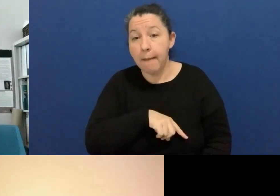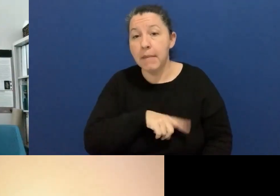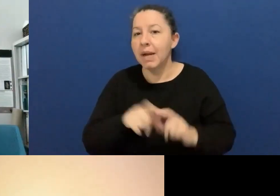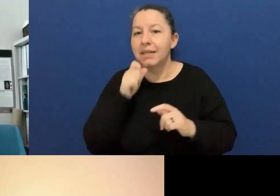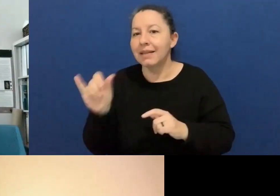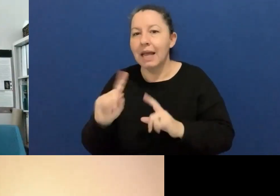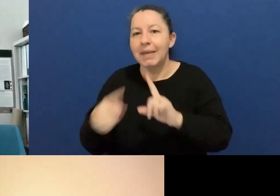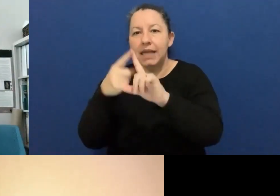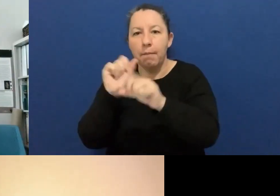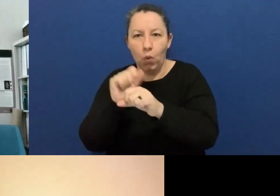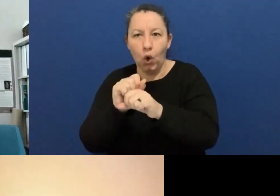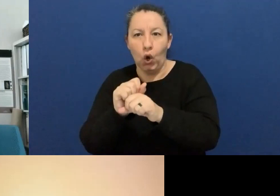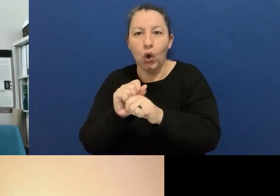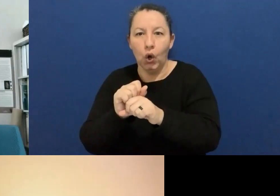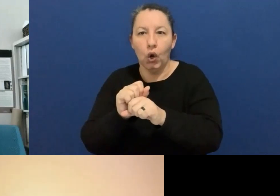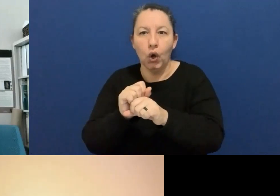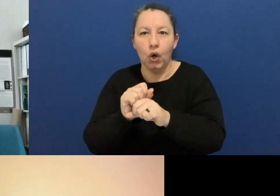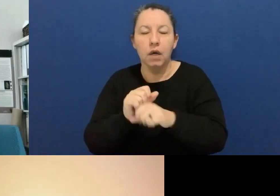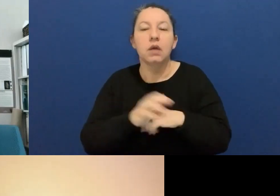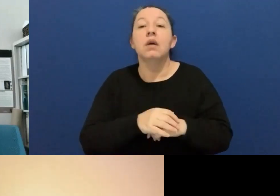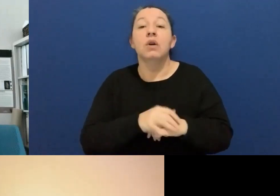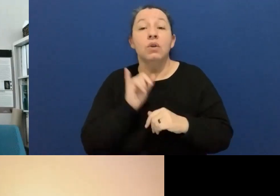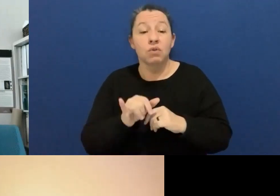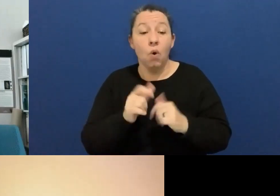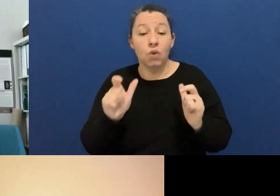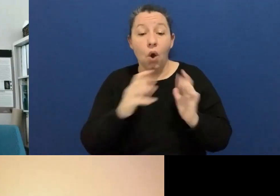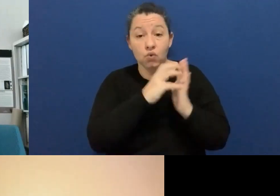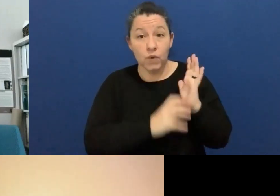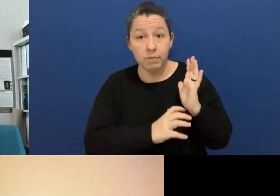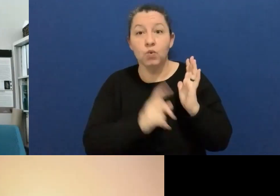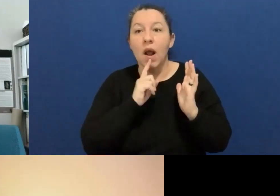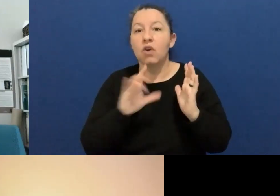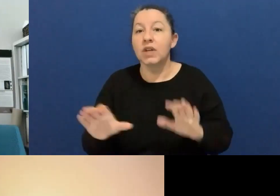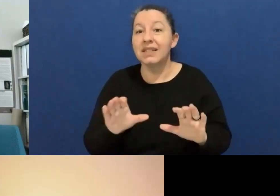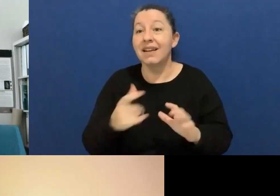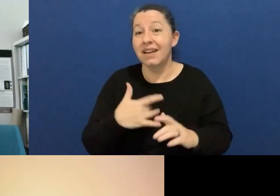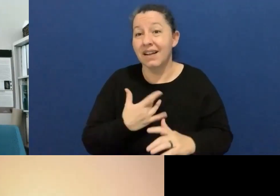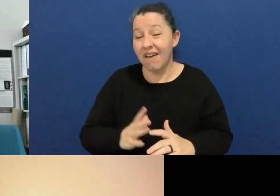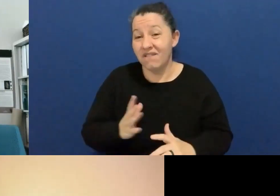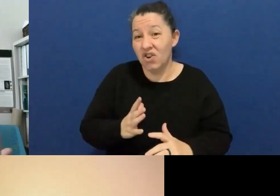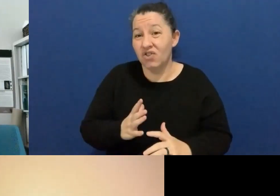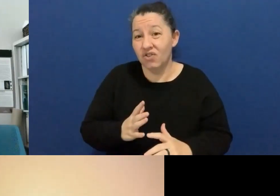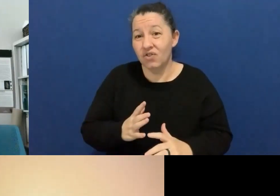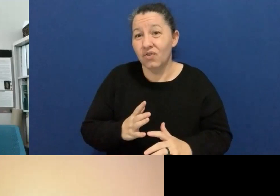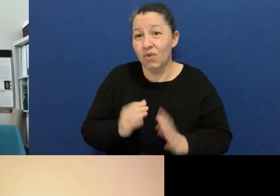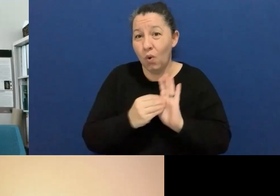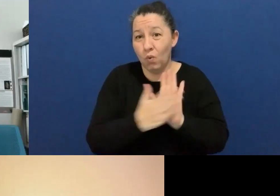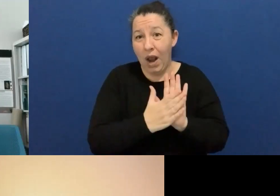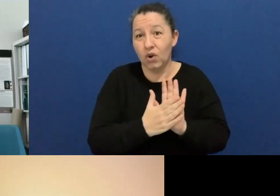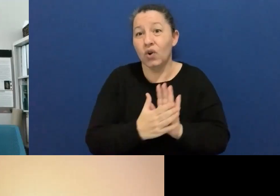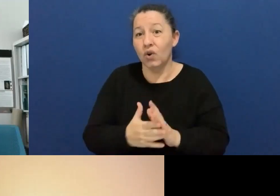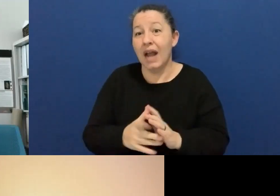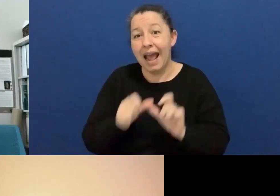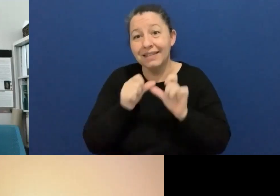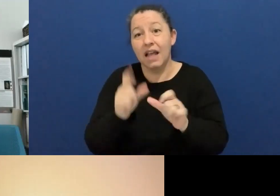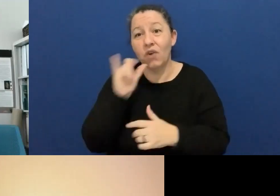thing. But those larger inscriptions were done officially. They're meant to be an official record and last forever. The